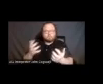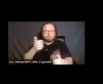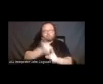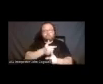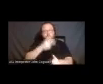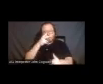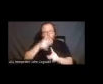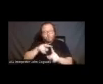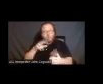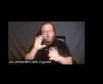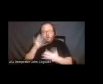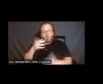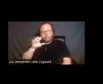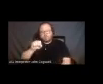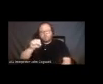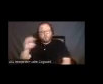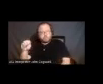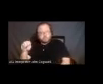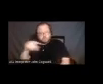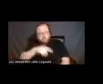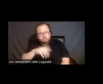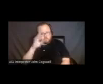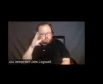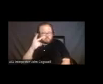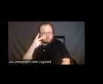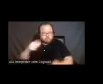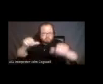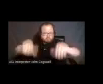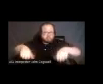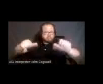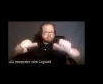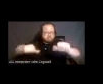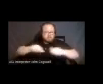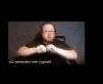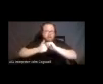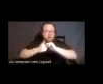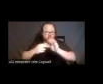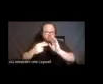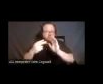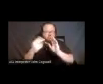you will begin seeing postings regarding how to participate.